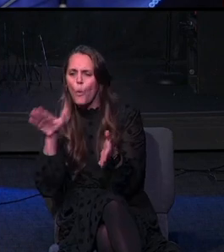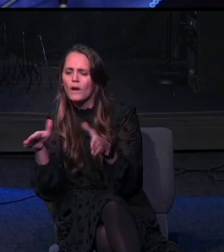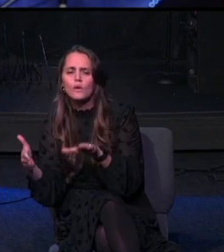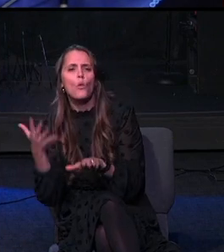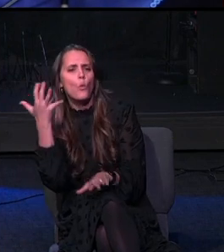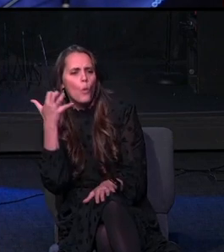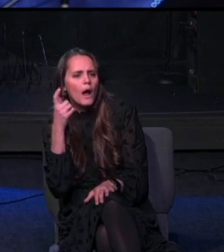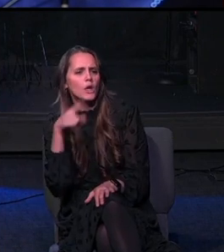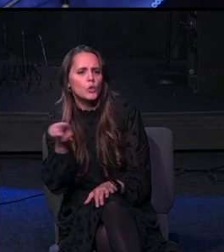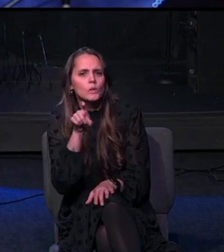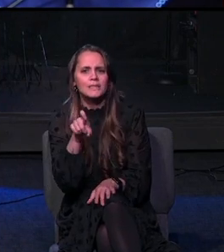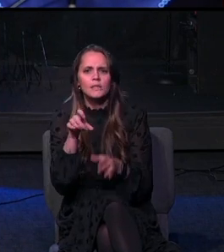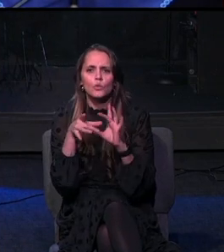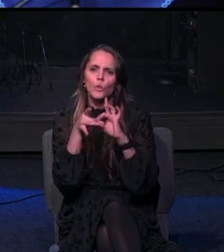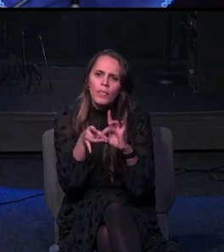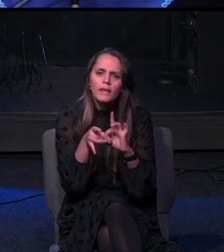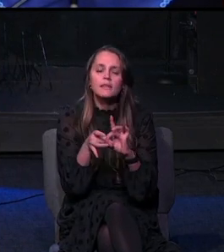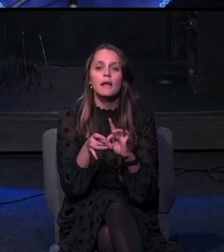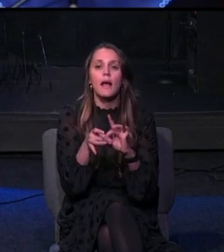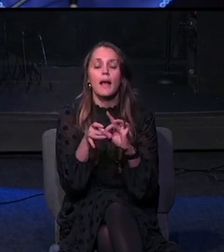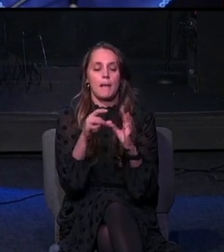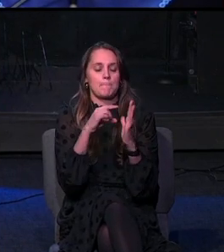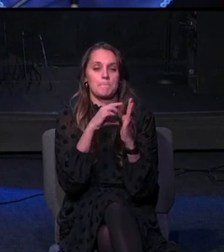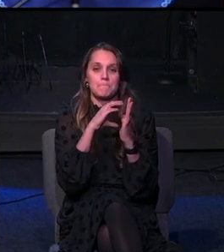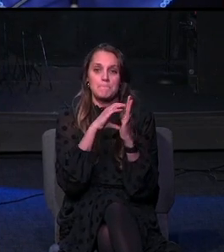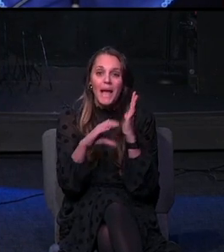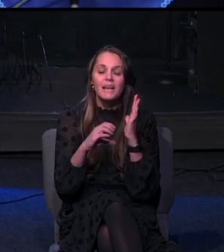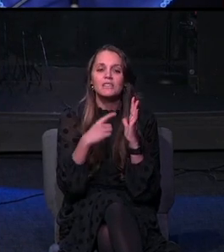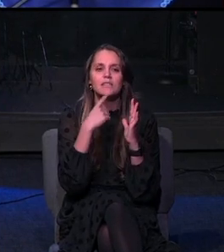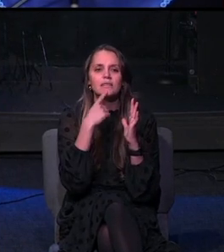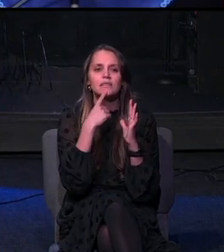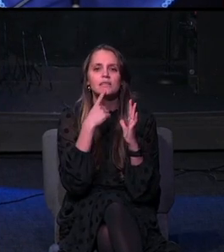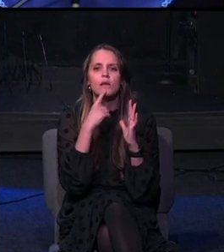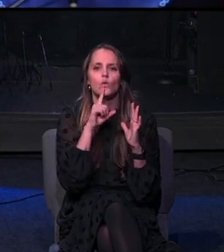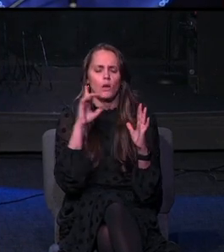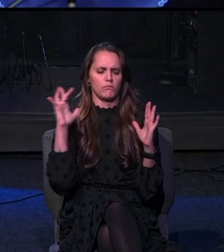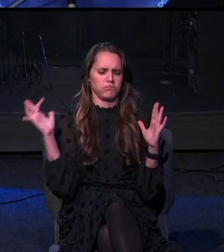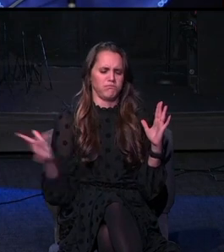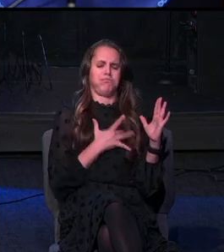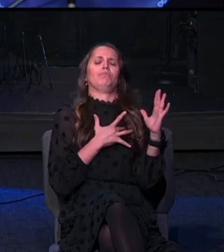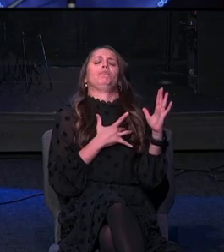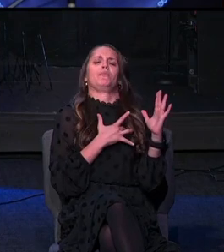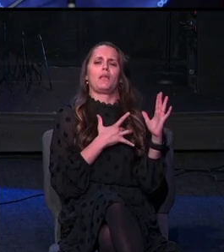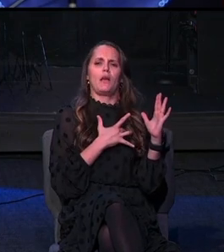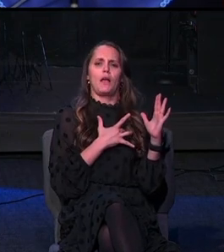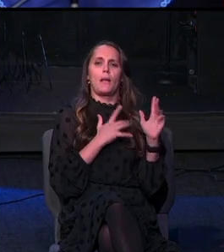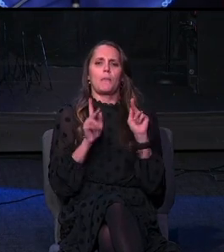need a relationship with him. And the passage says, it cut the people to the heart, and they